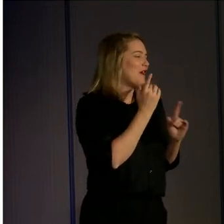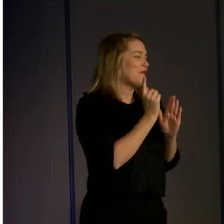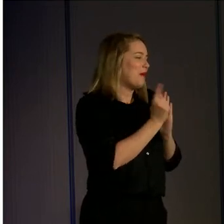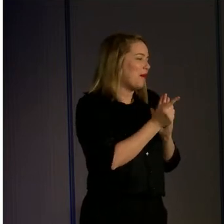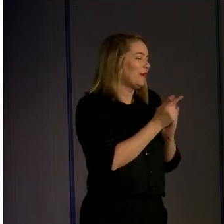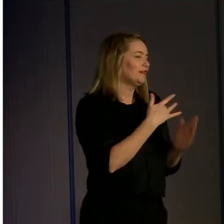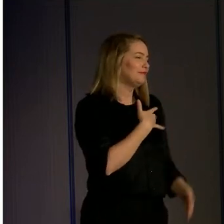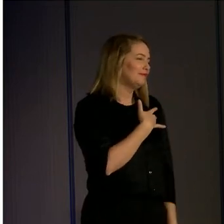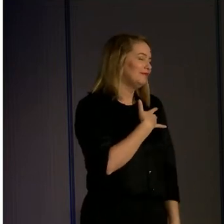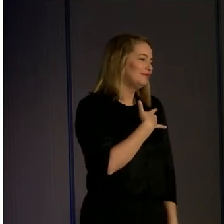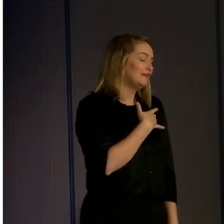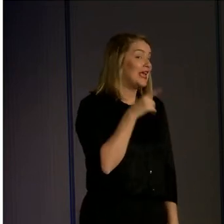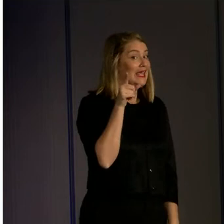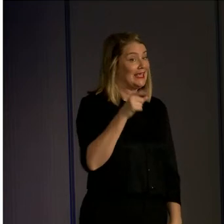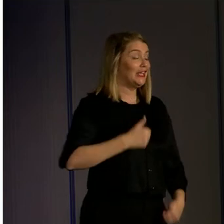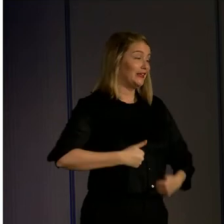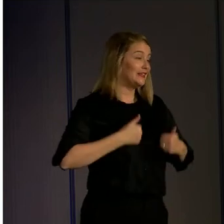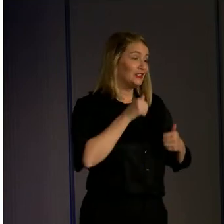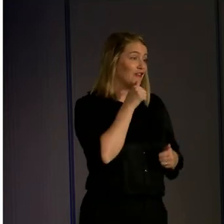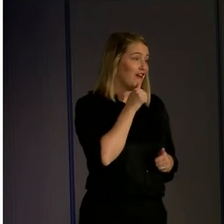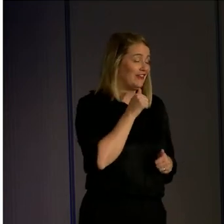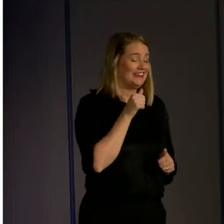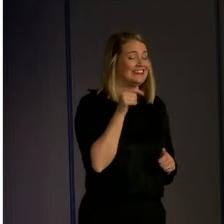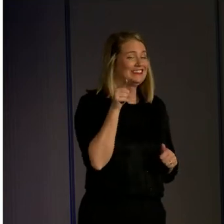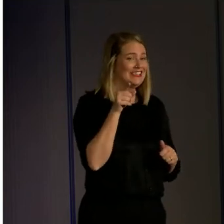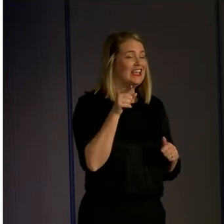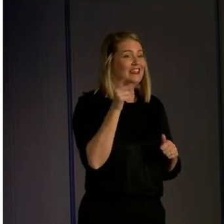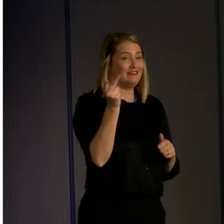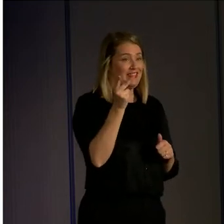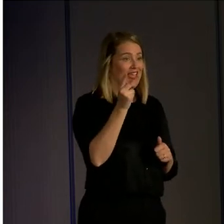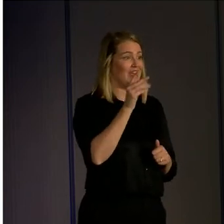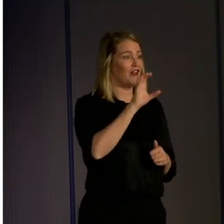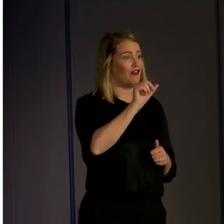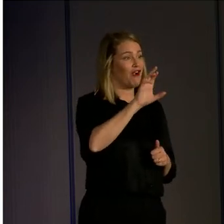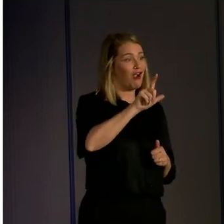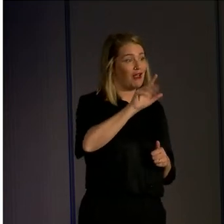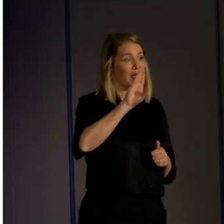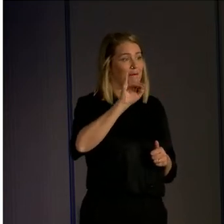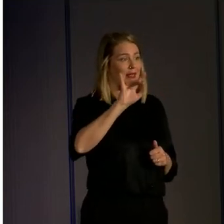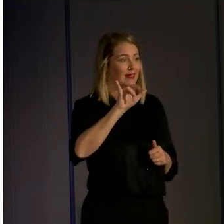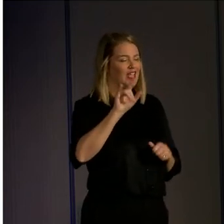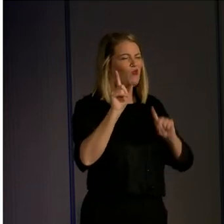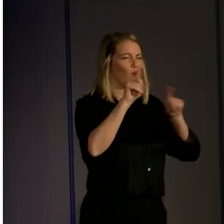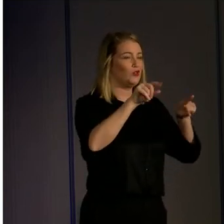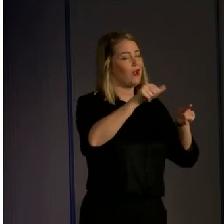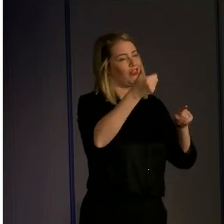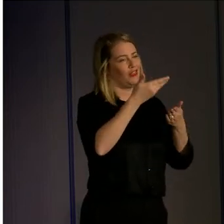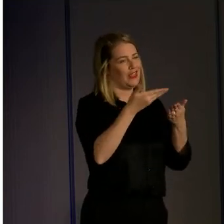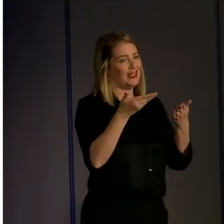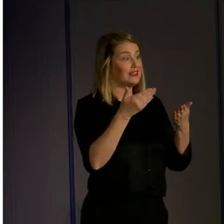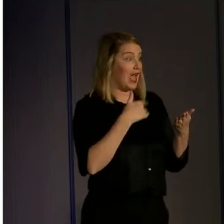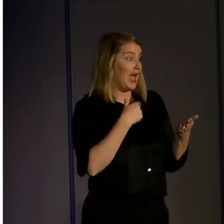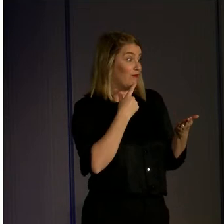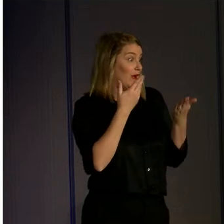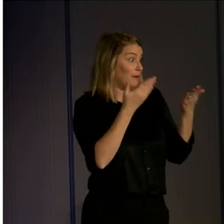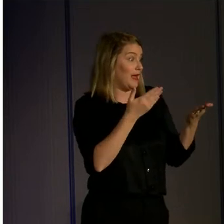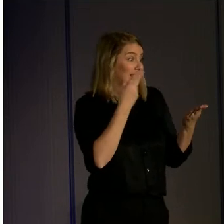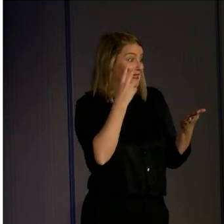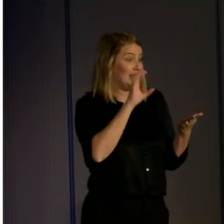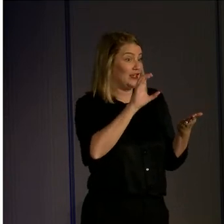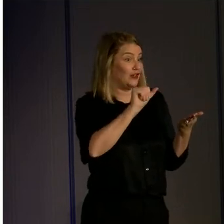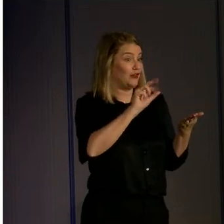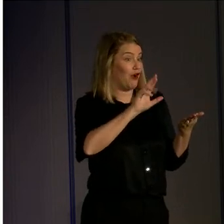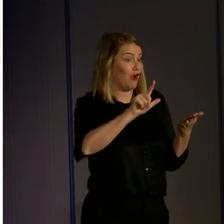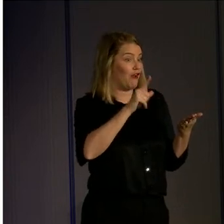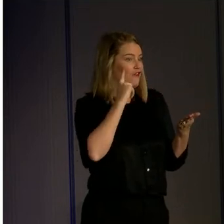And he did survive. Carl and Billy have gone on to other greater things. I would recommend seeing Carl in the trade